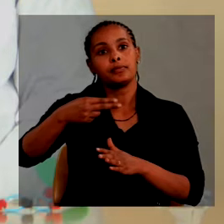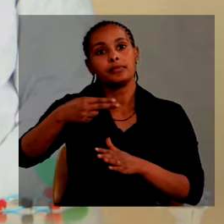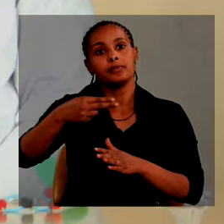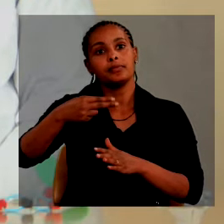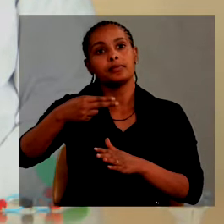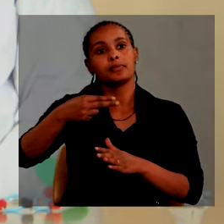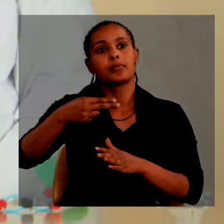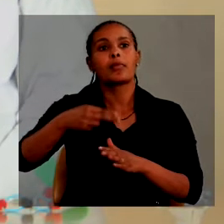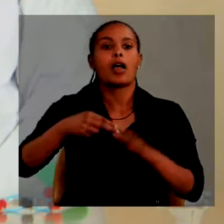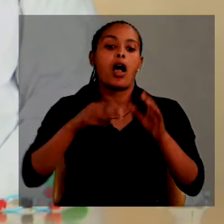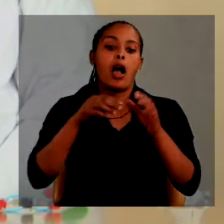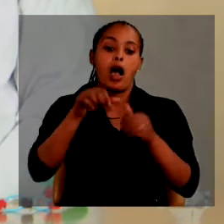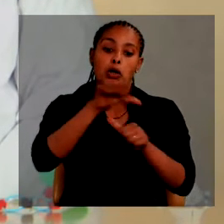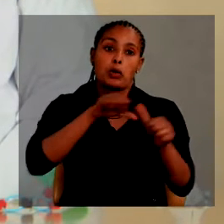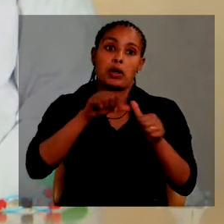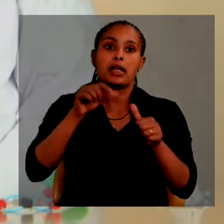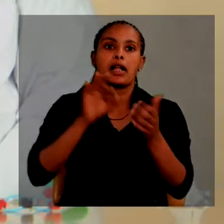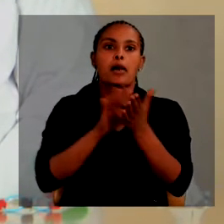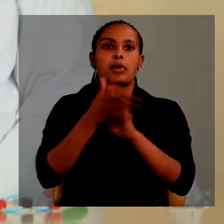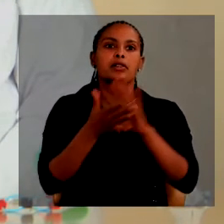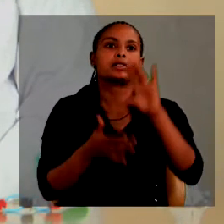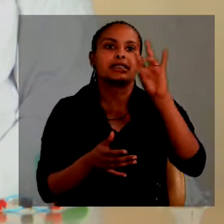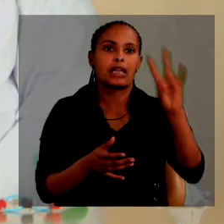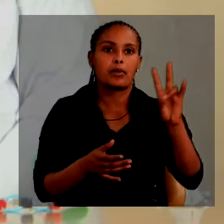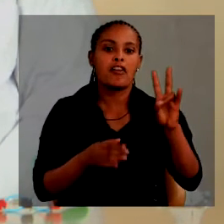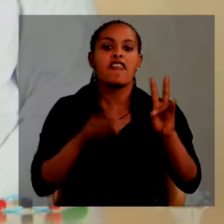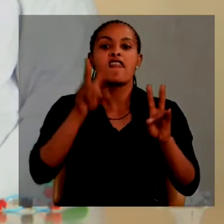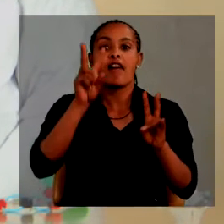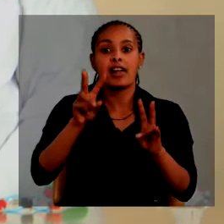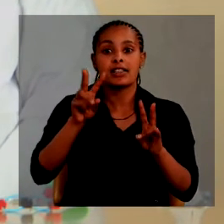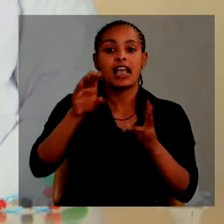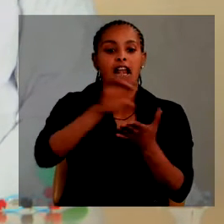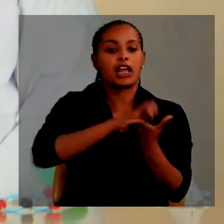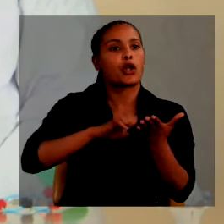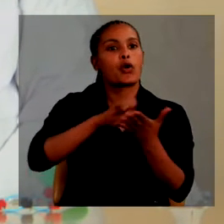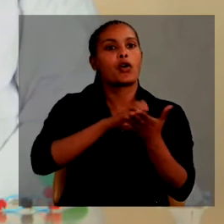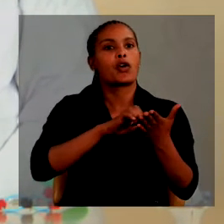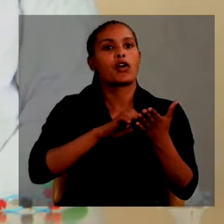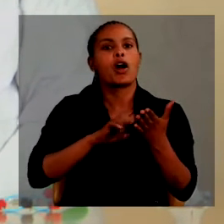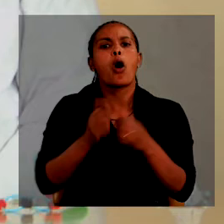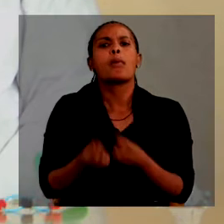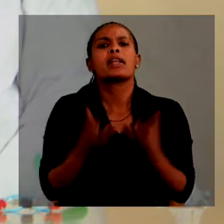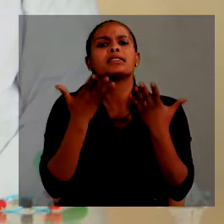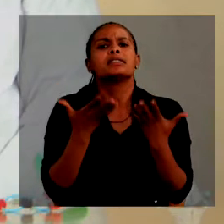atomic number is 7. 7. Its valence electron. How many valence electrons?